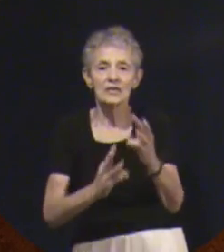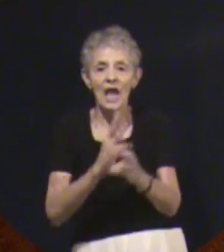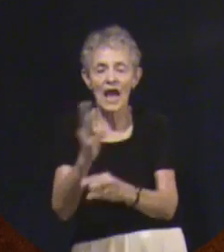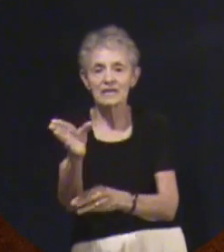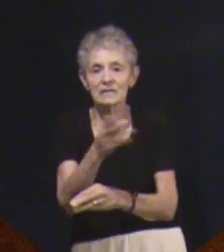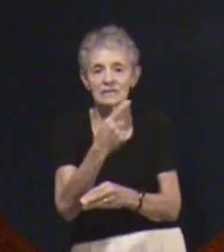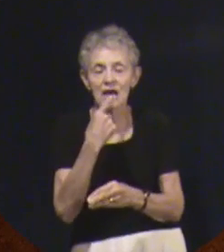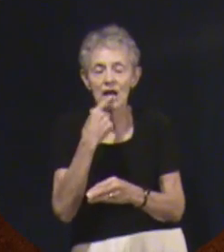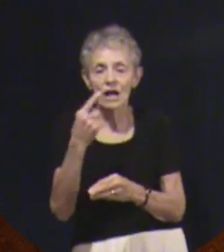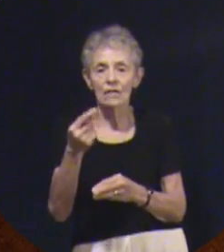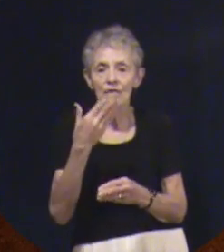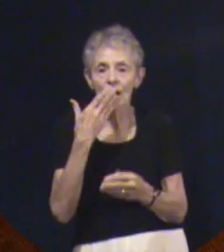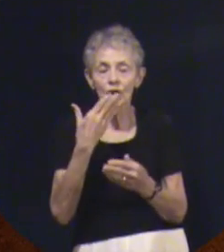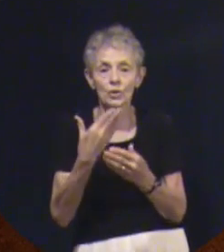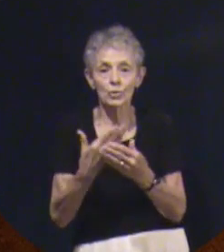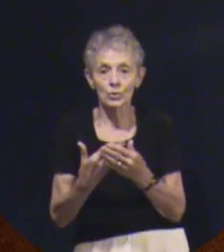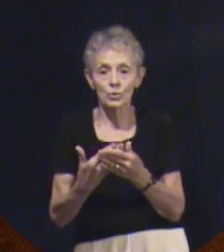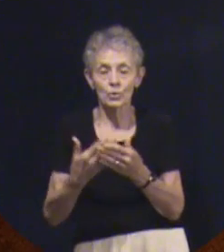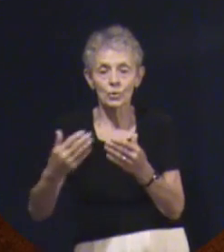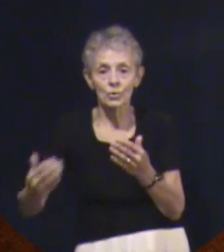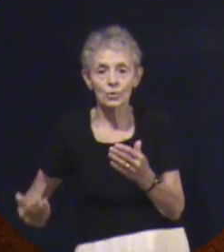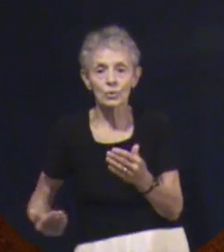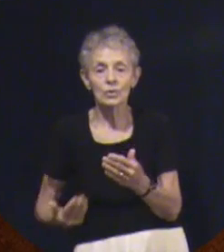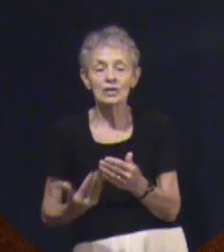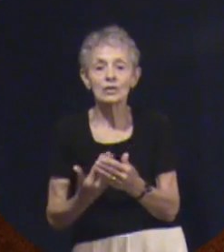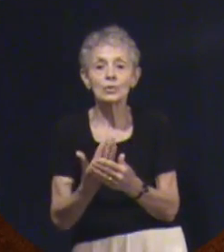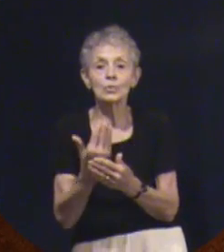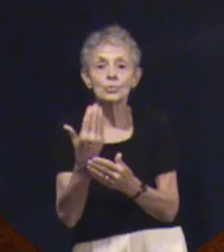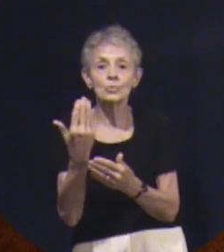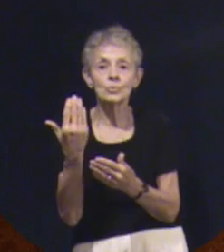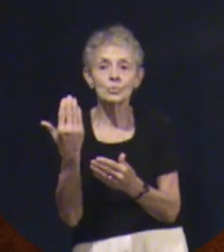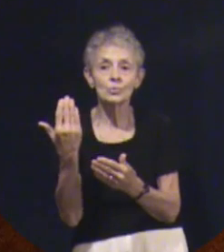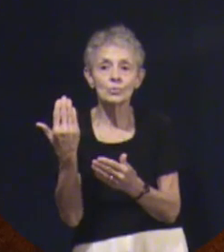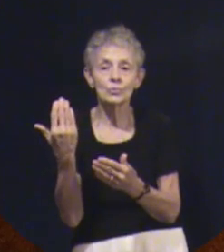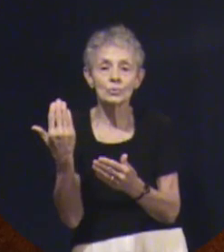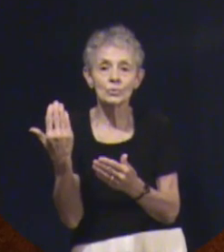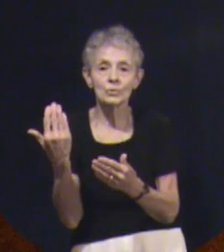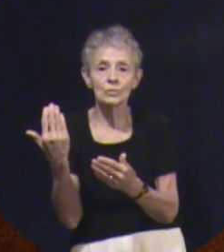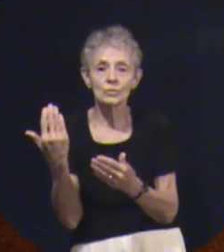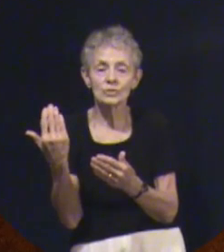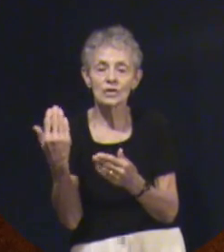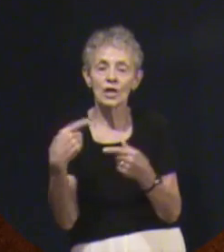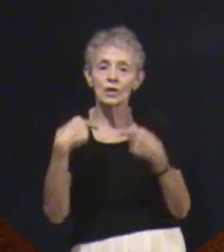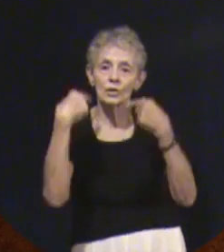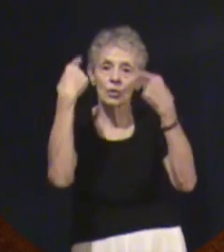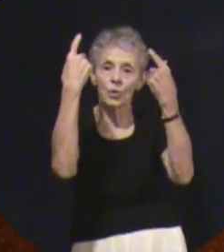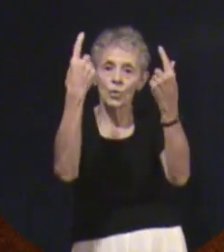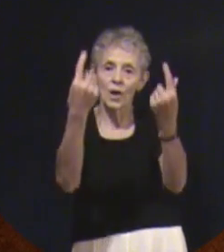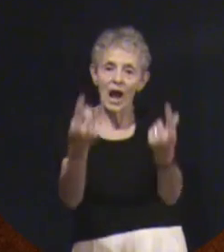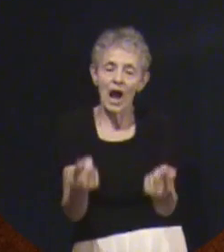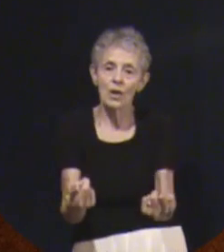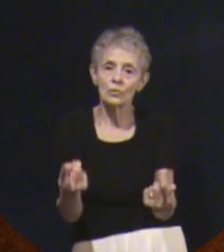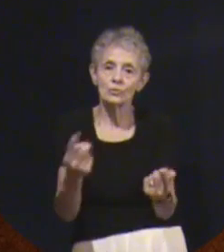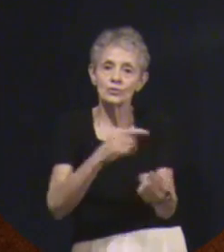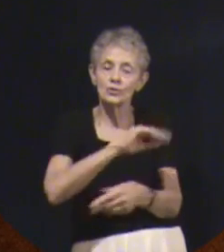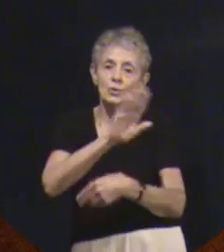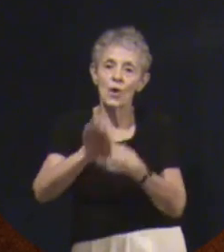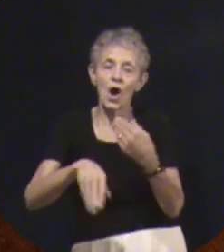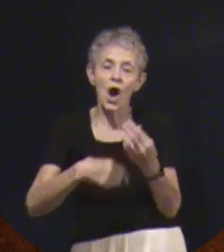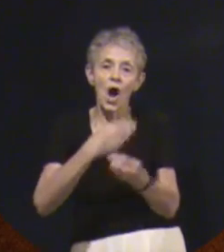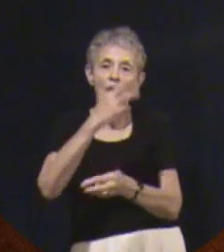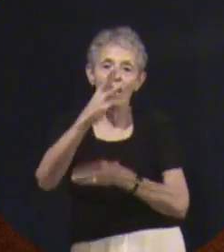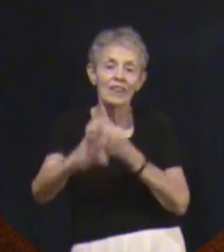world and tell the good news. Go out